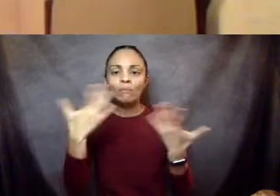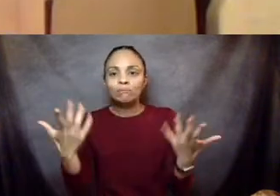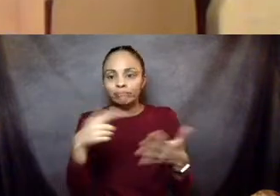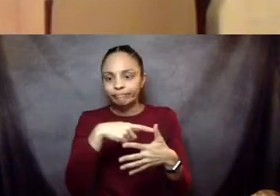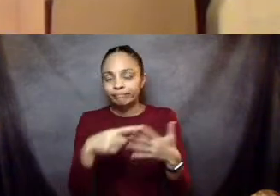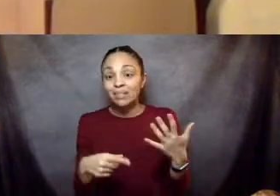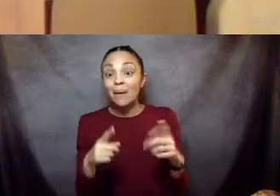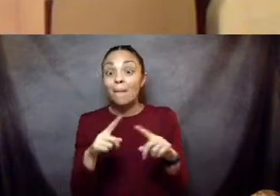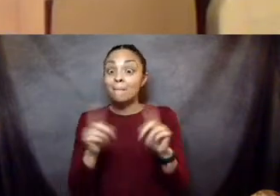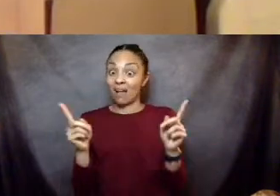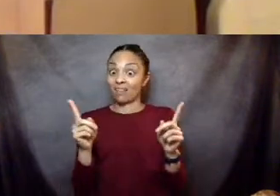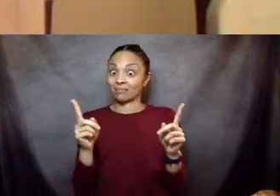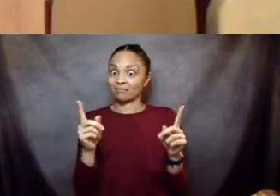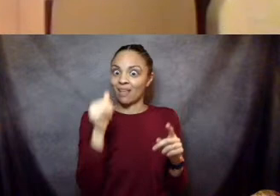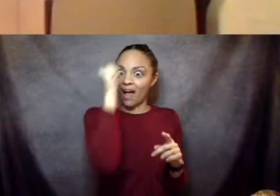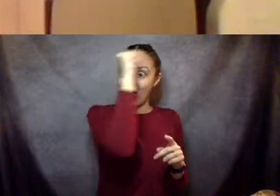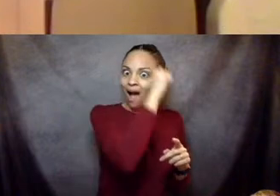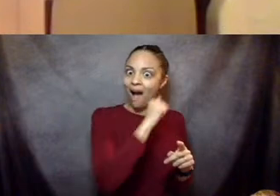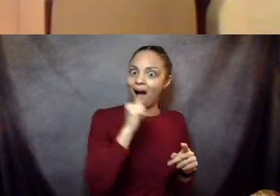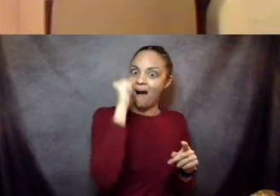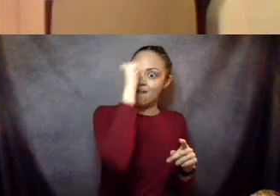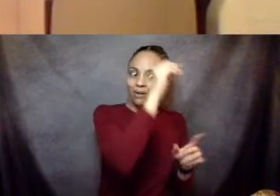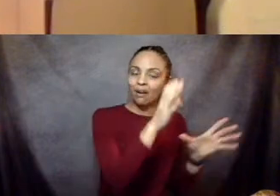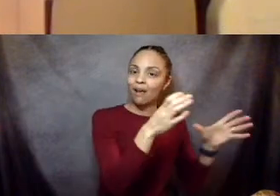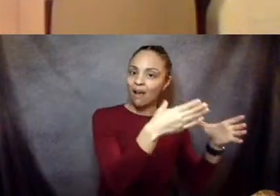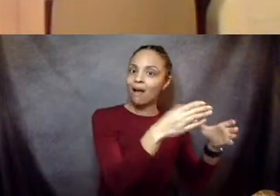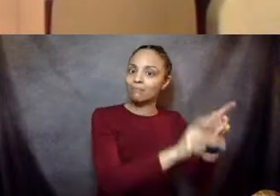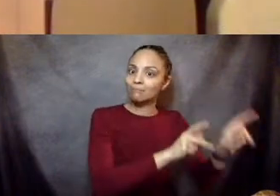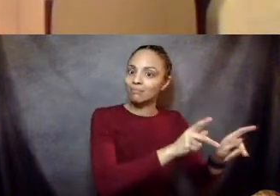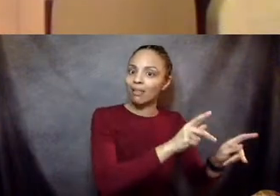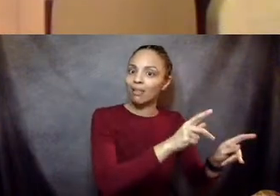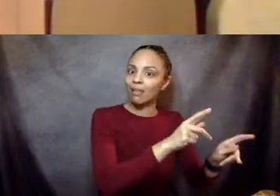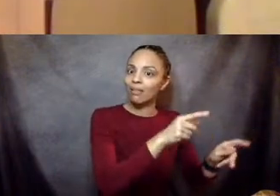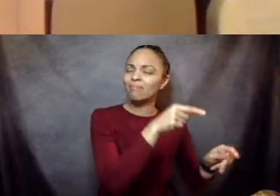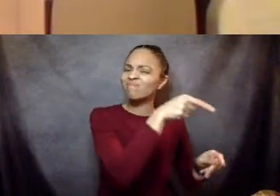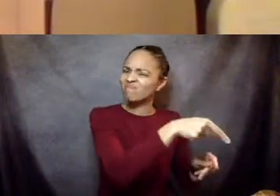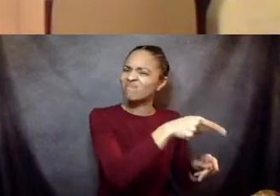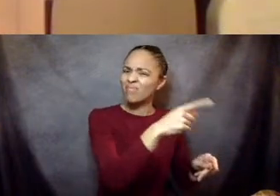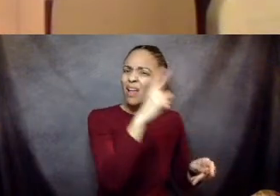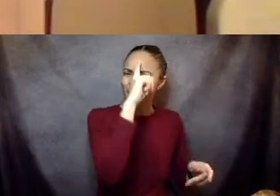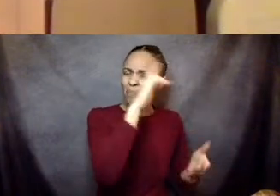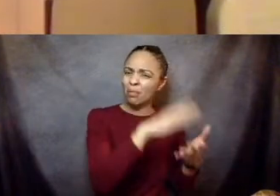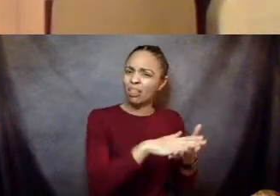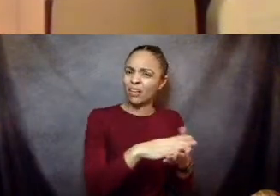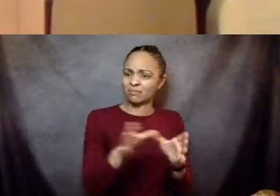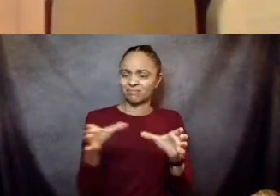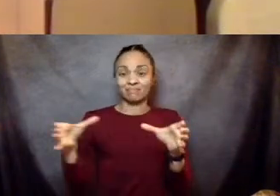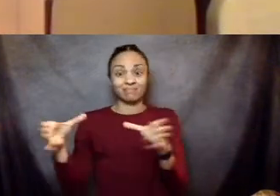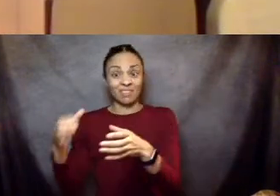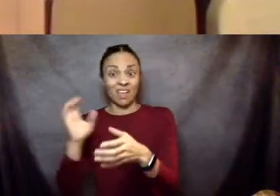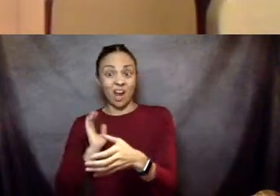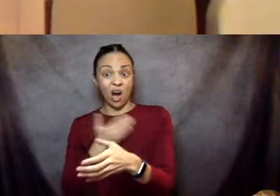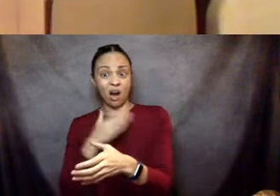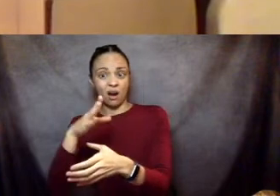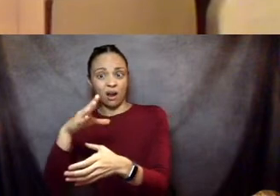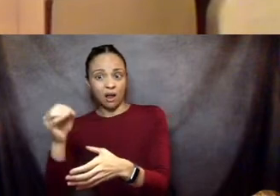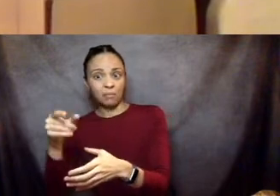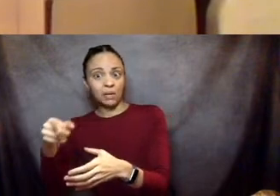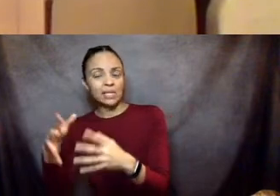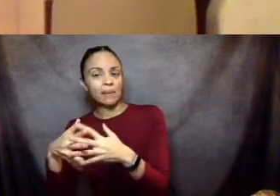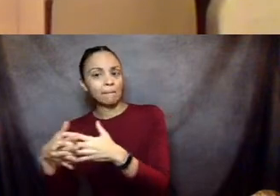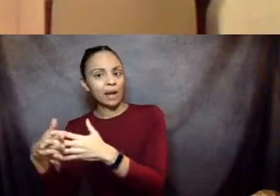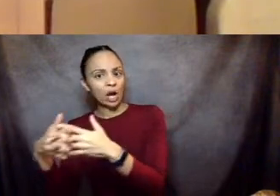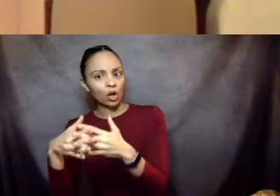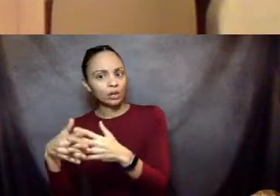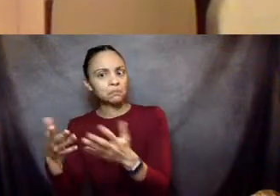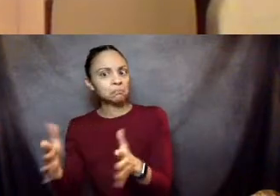as American, which I thought was really kind of an interesting phenomenon. But for us, it was